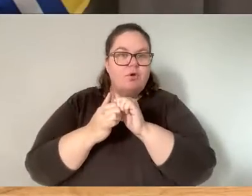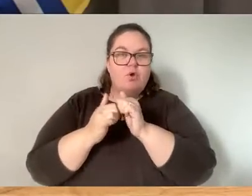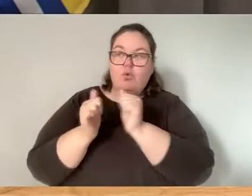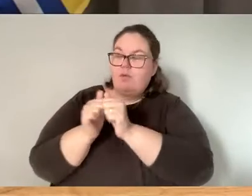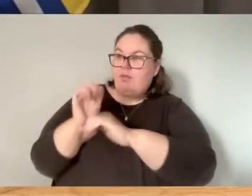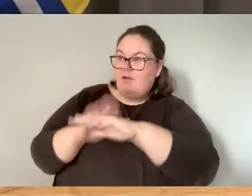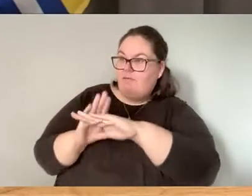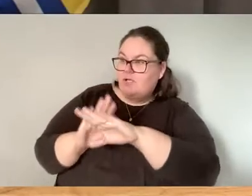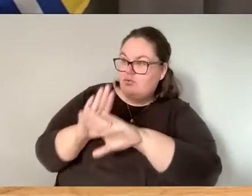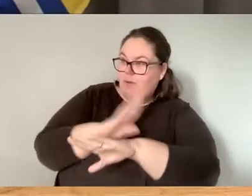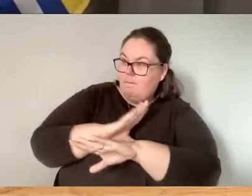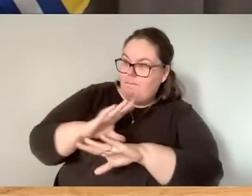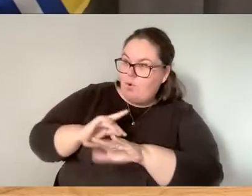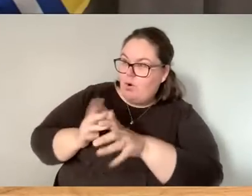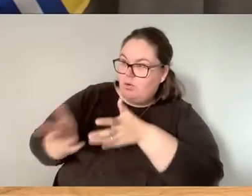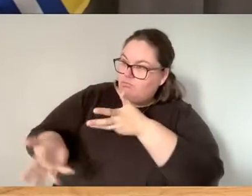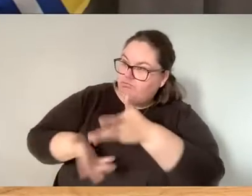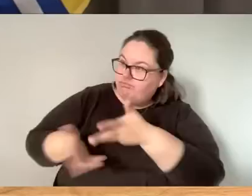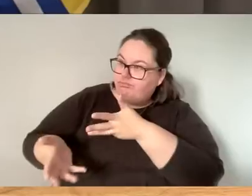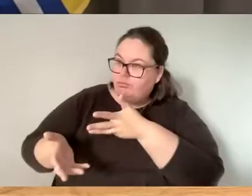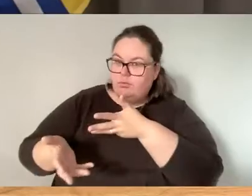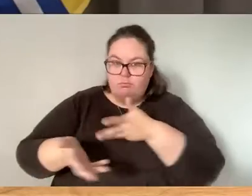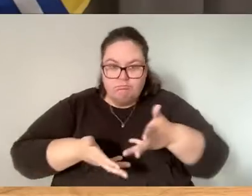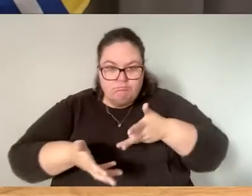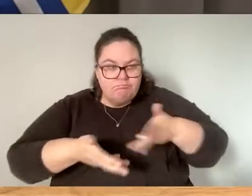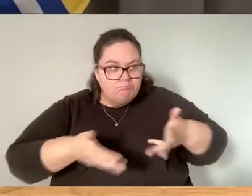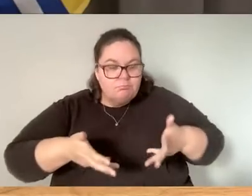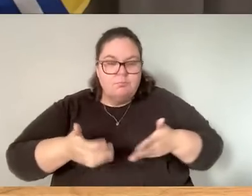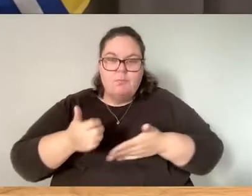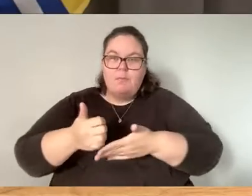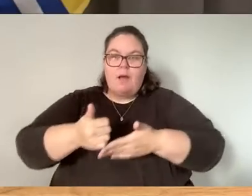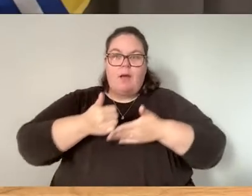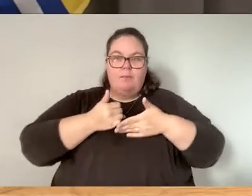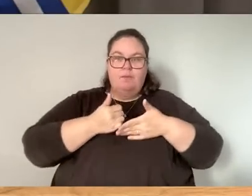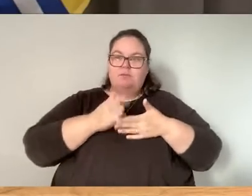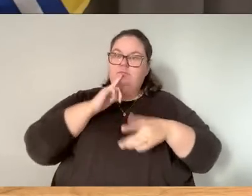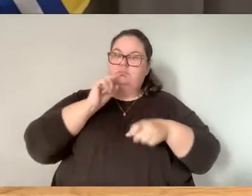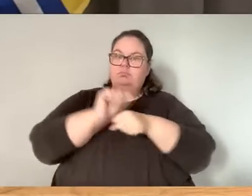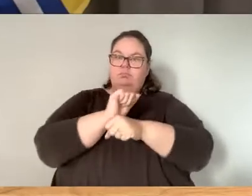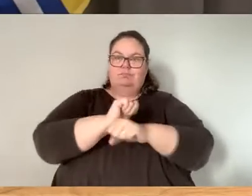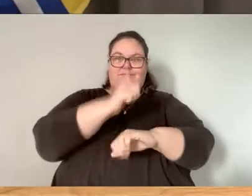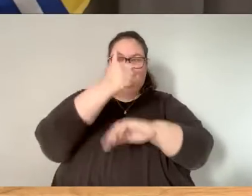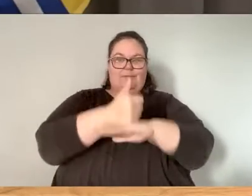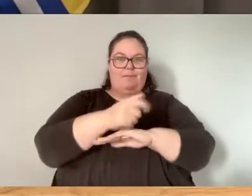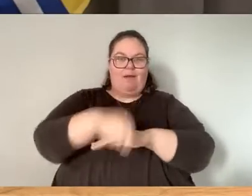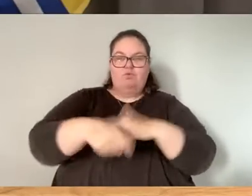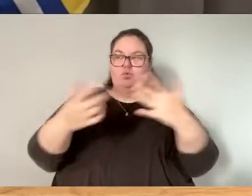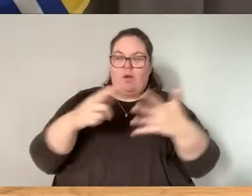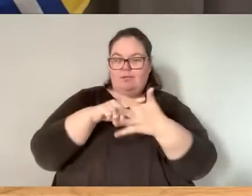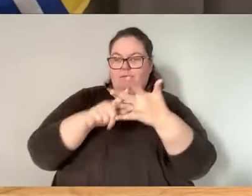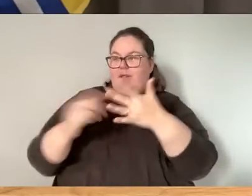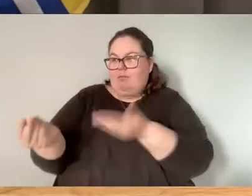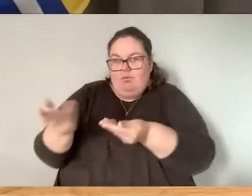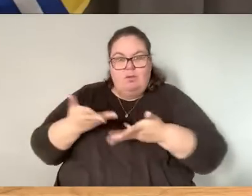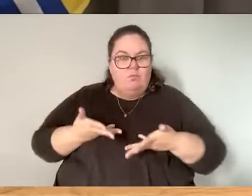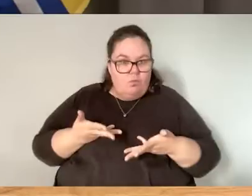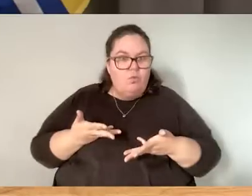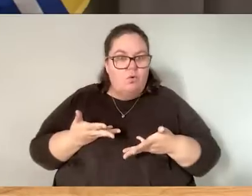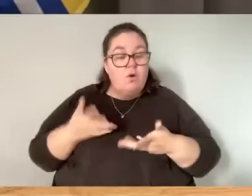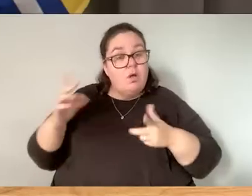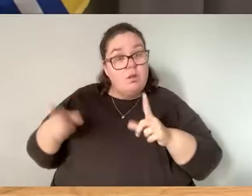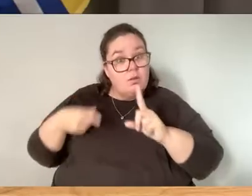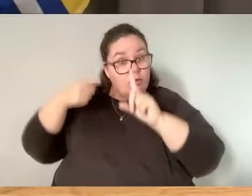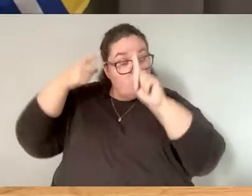will help us to work on the realities that we have to implement. certainly the ultimate goal is